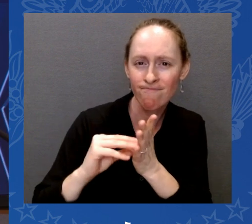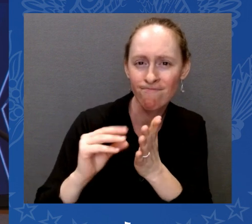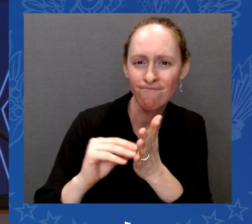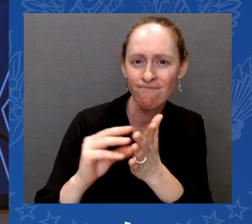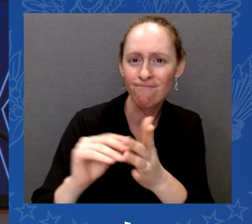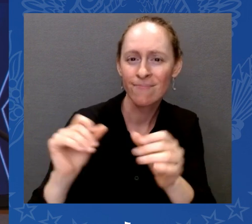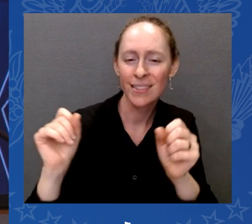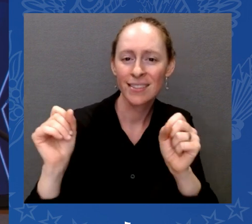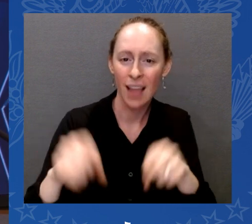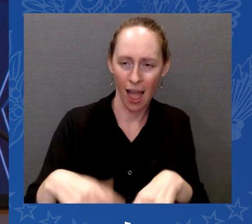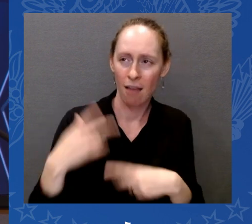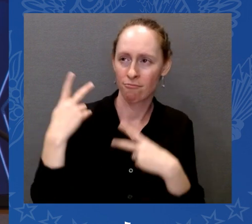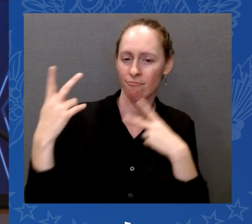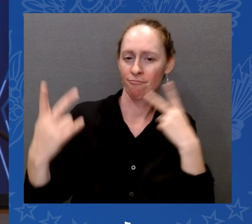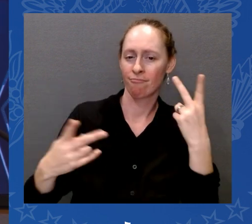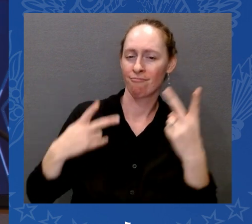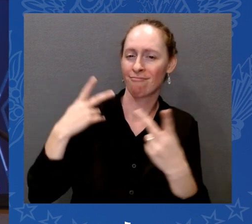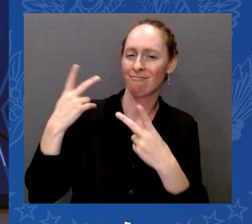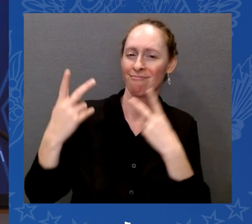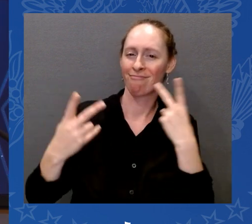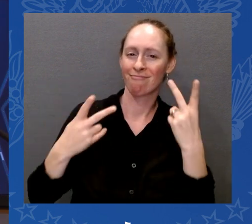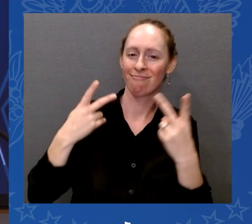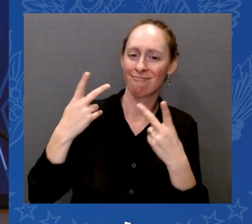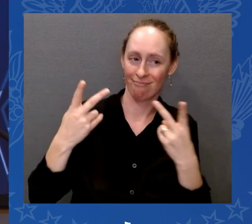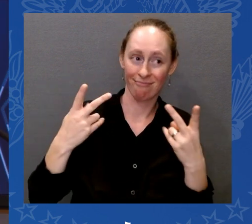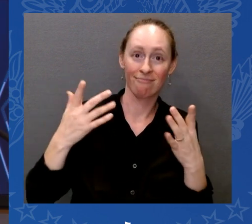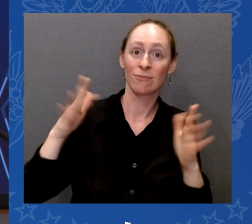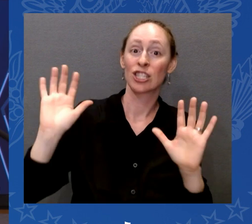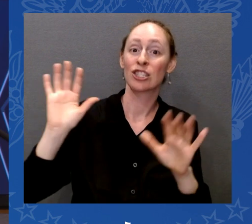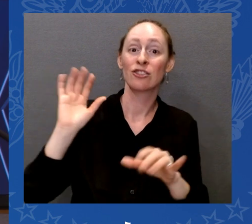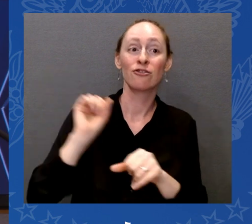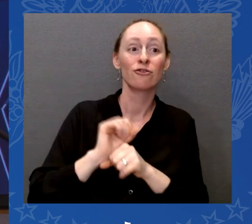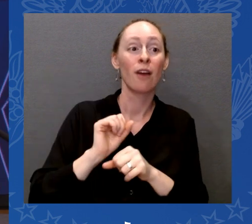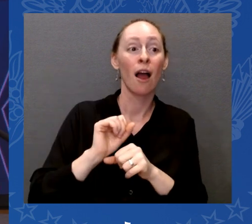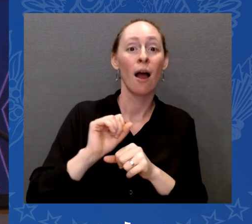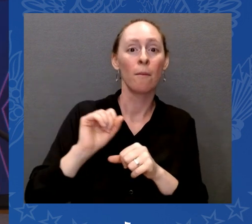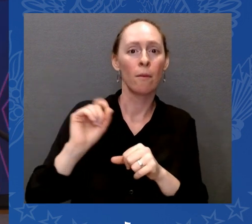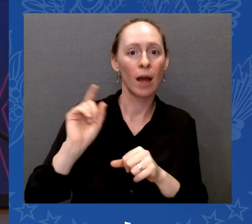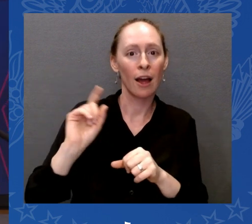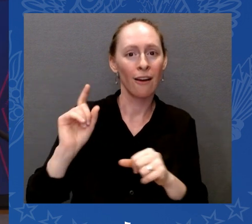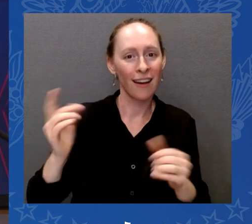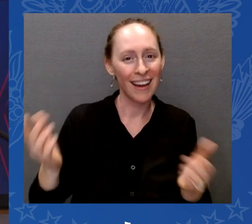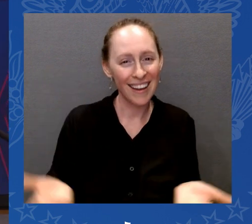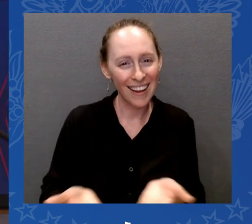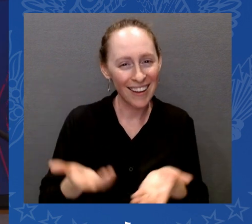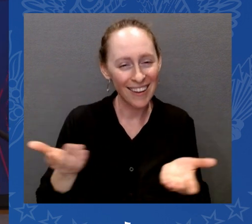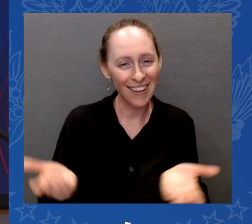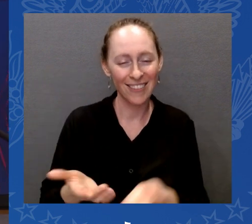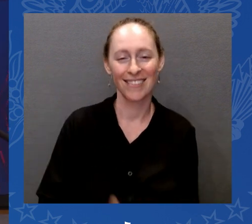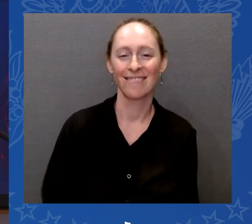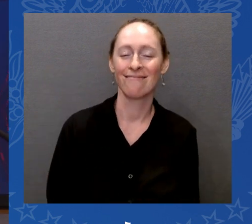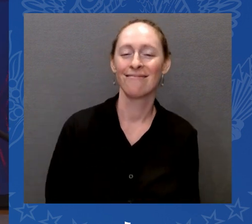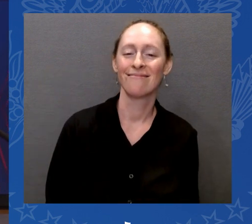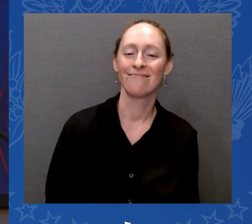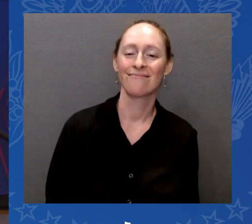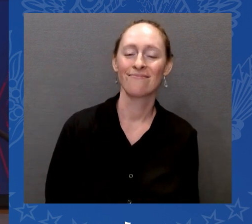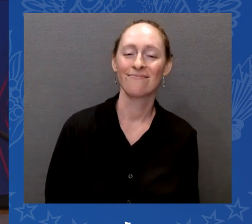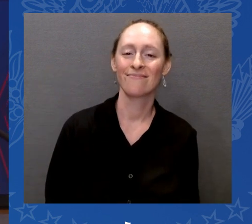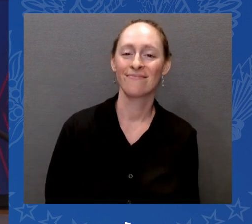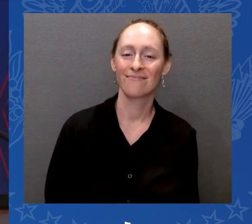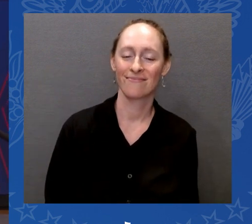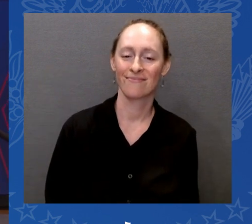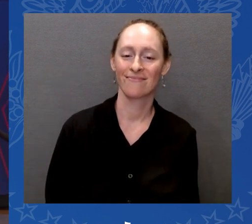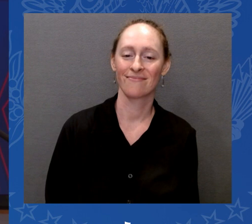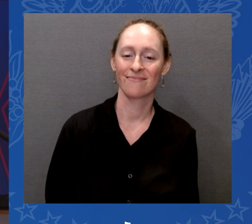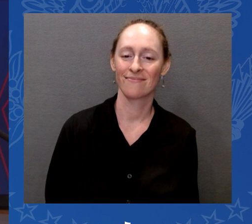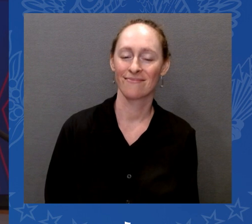love. Just think of what this means. The chips that power nearly every aspect of our daily lives,